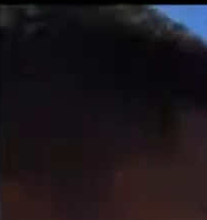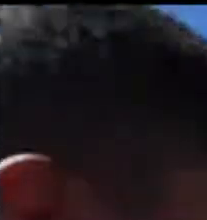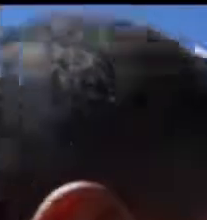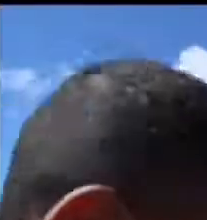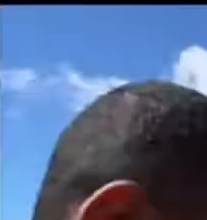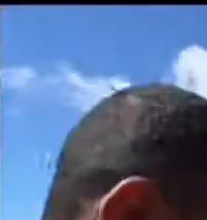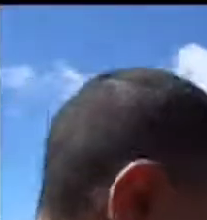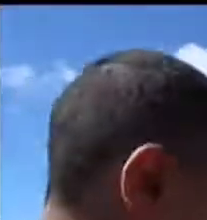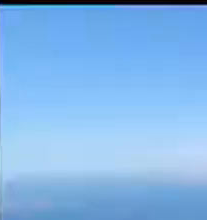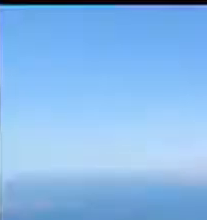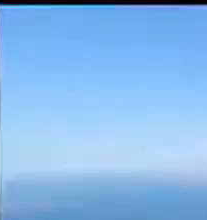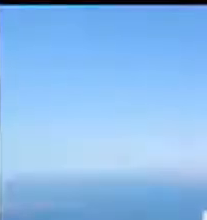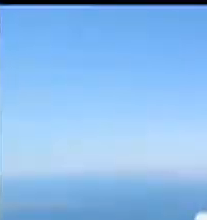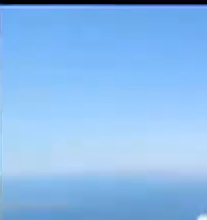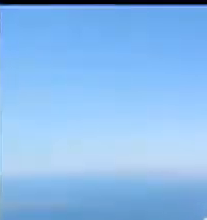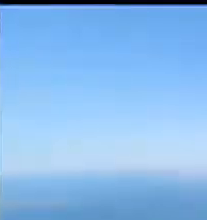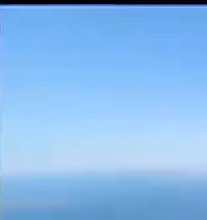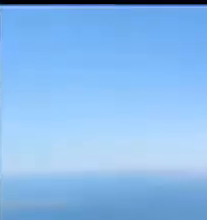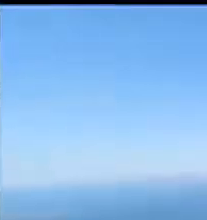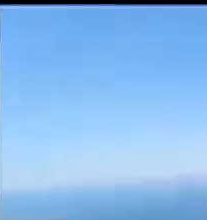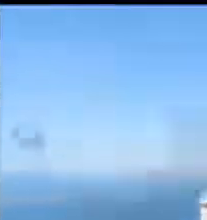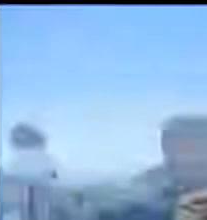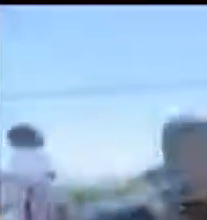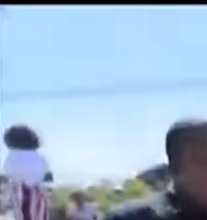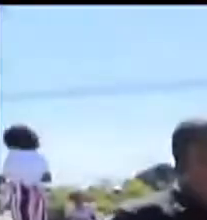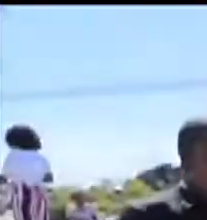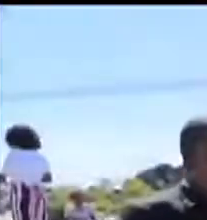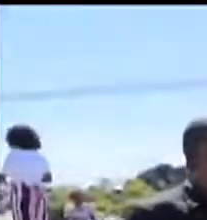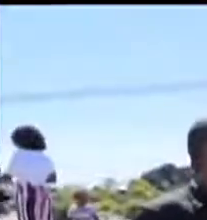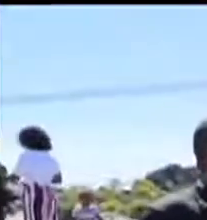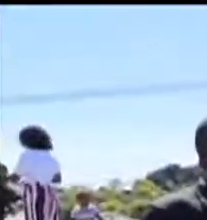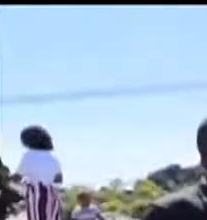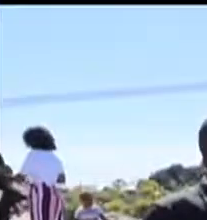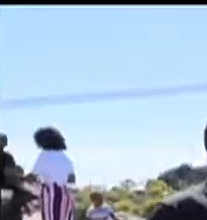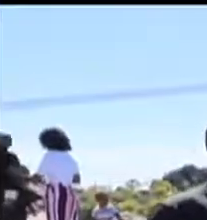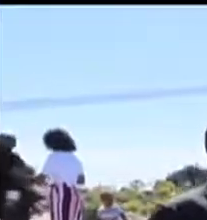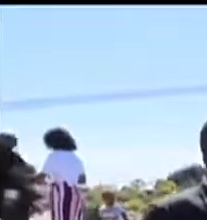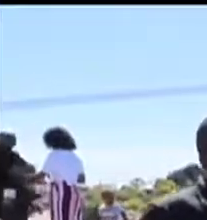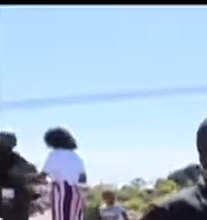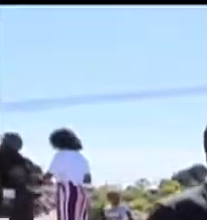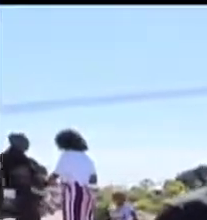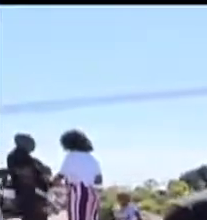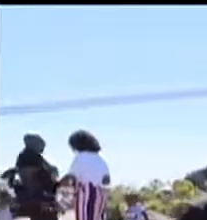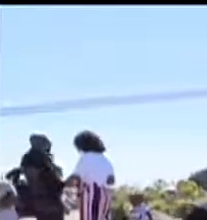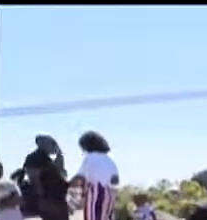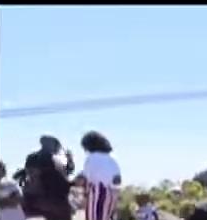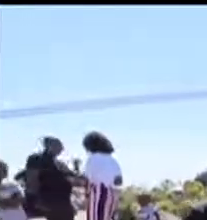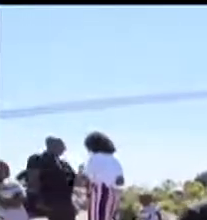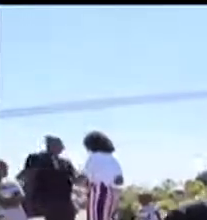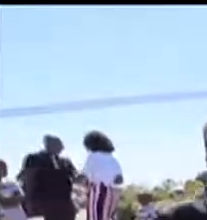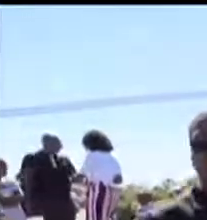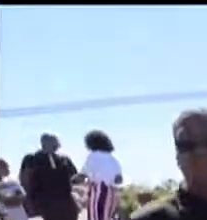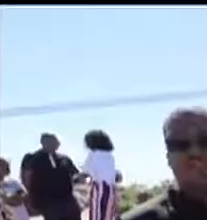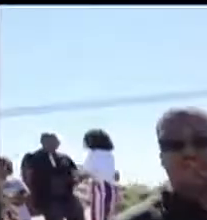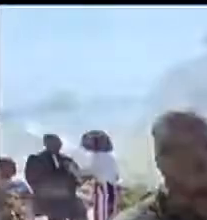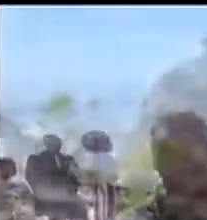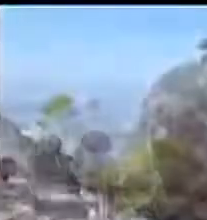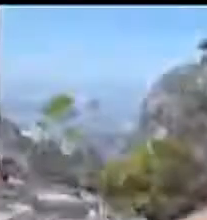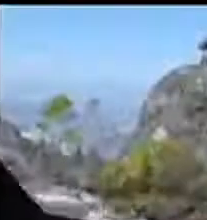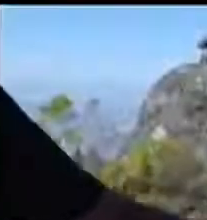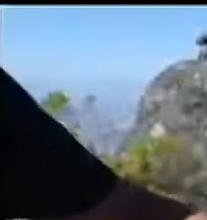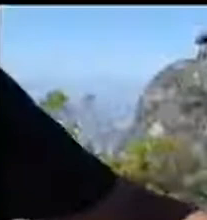I couldn't reach this. No, I can. Yes, you can. Oh, yeah. Now I can see nothing. Yeah, you must put fire. This is a really